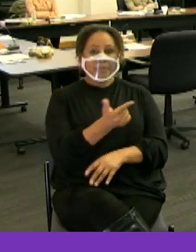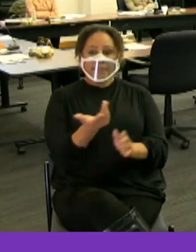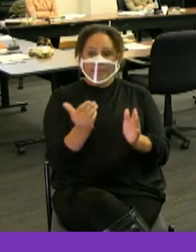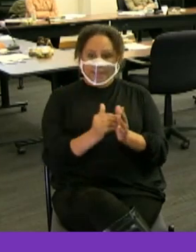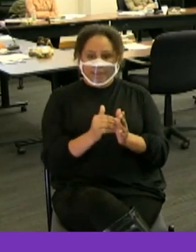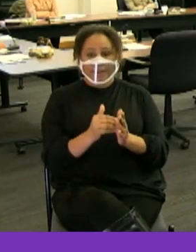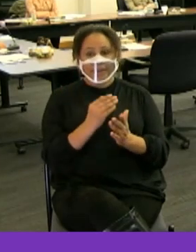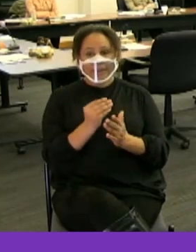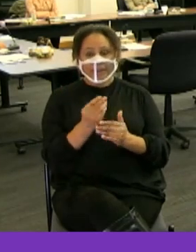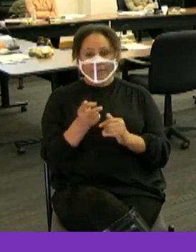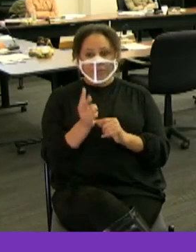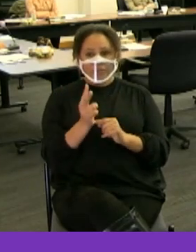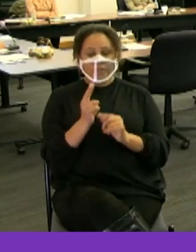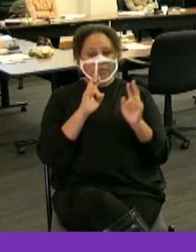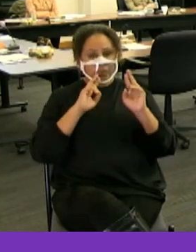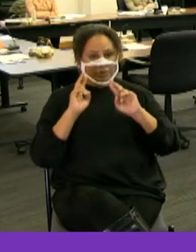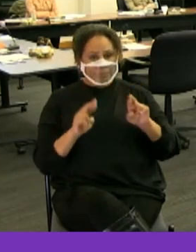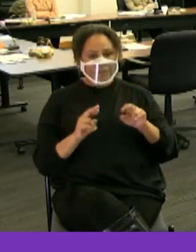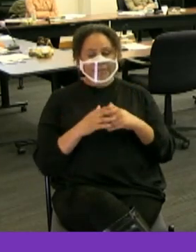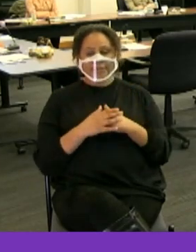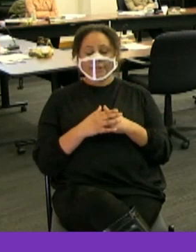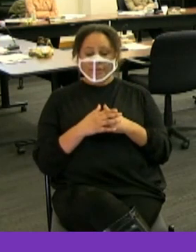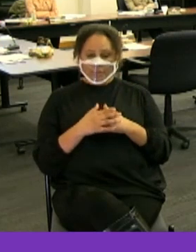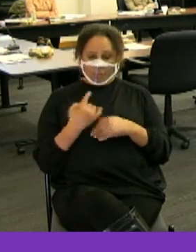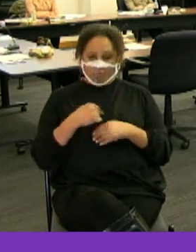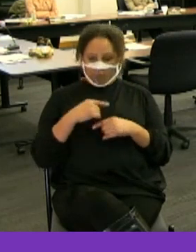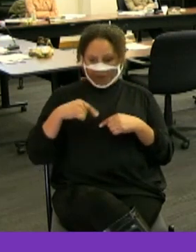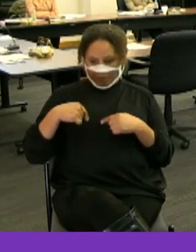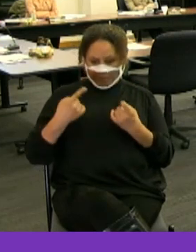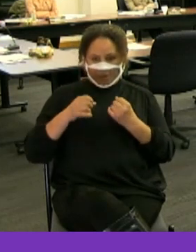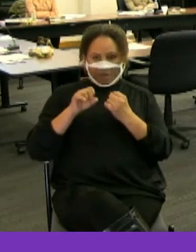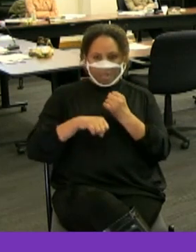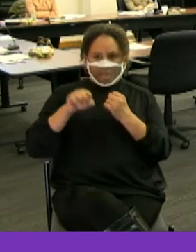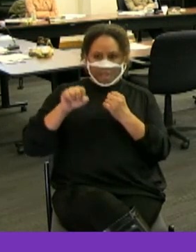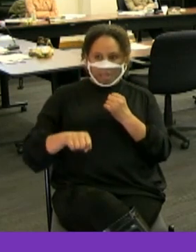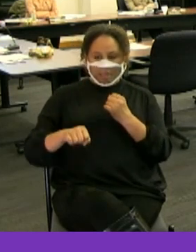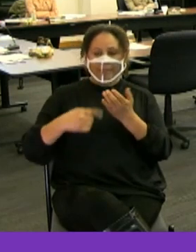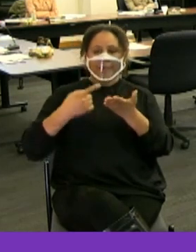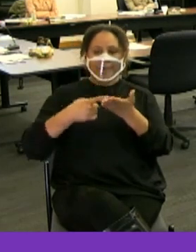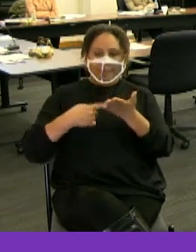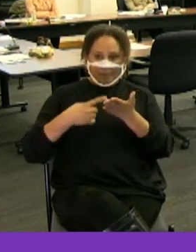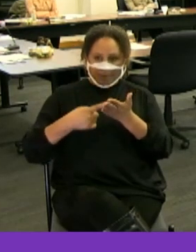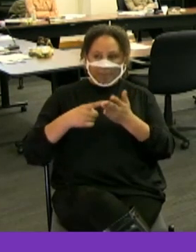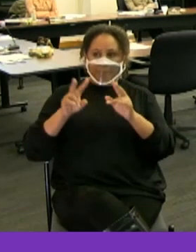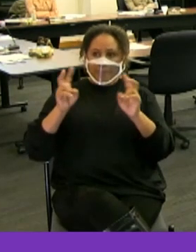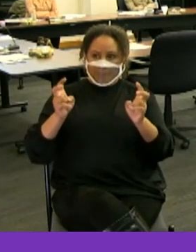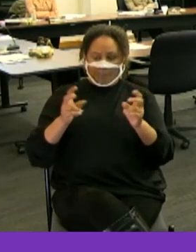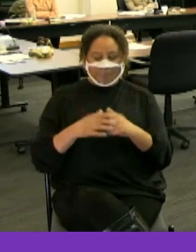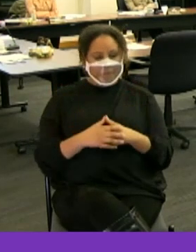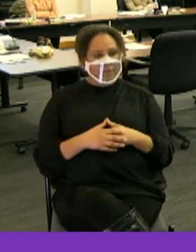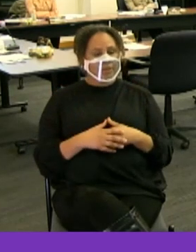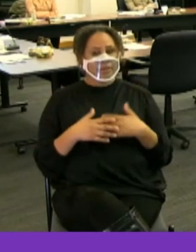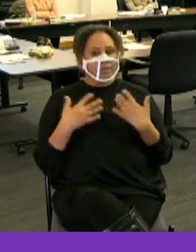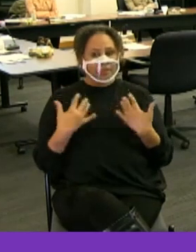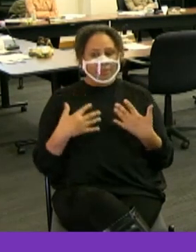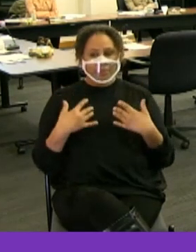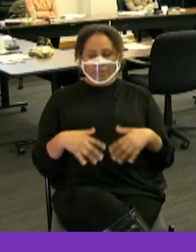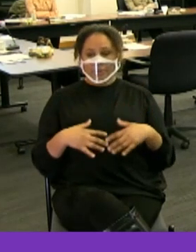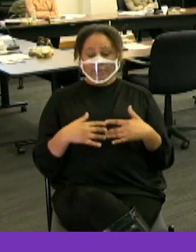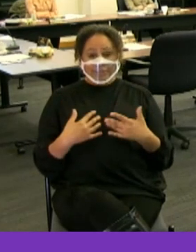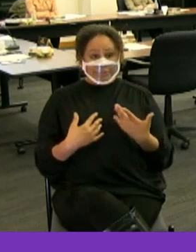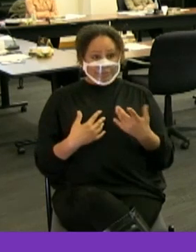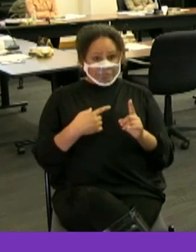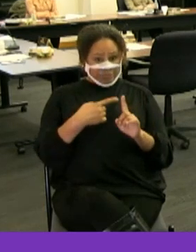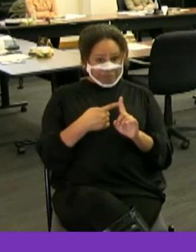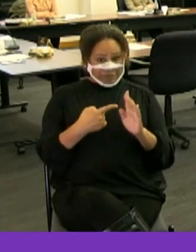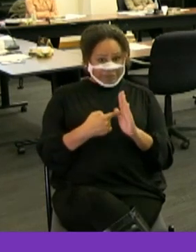2-minute response. We have had very lengthy discussions on topics. Even with this would still, with 7 minutes per